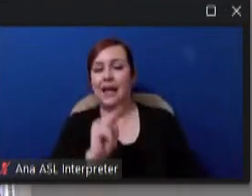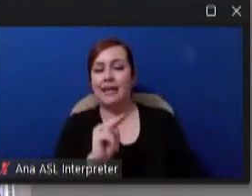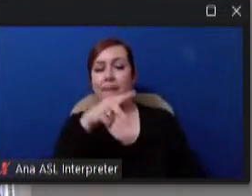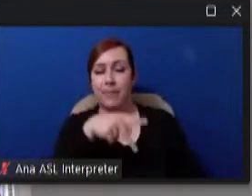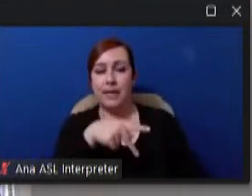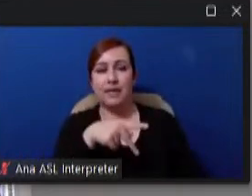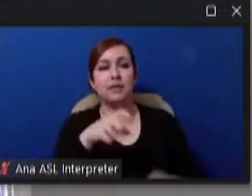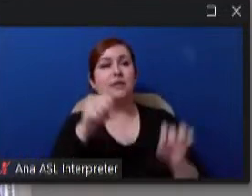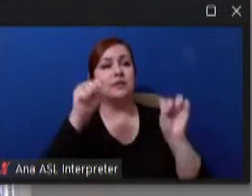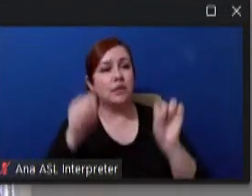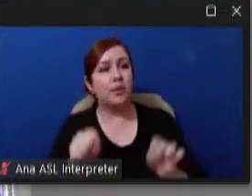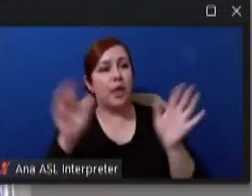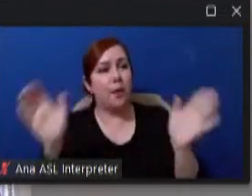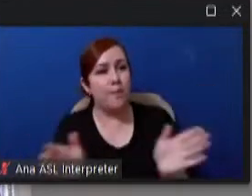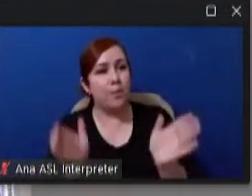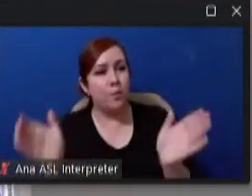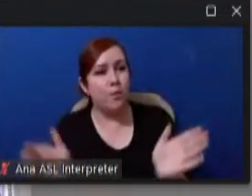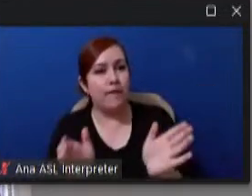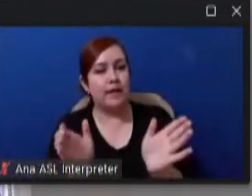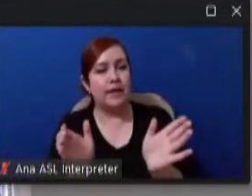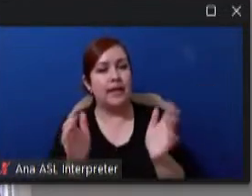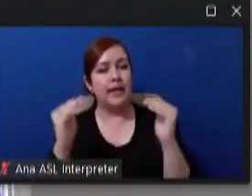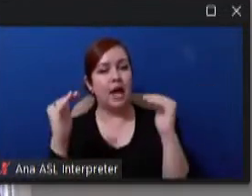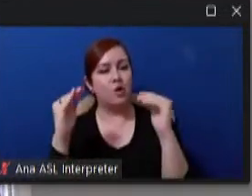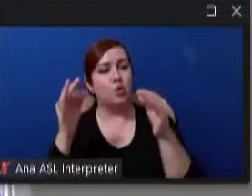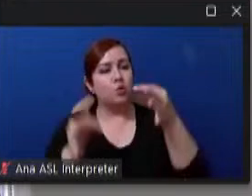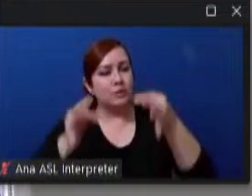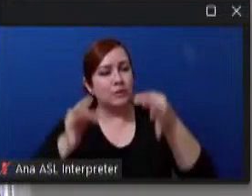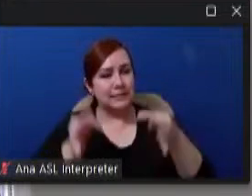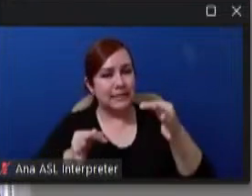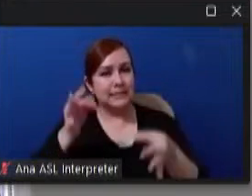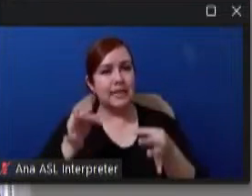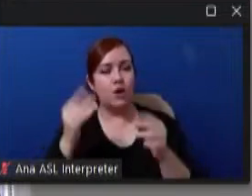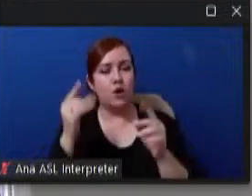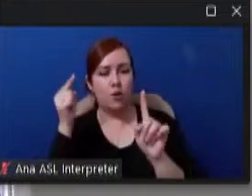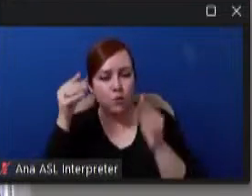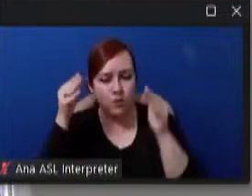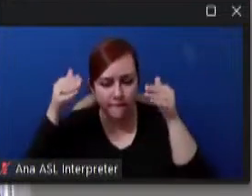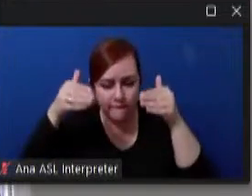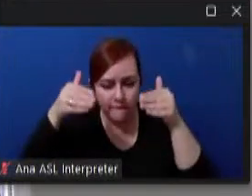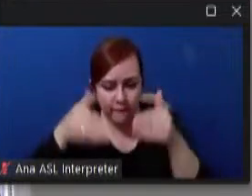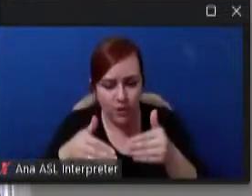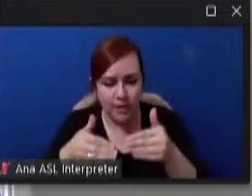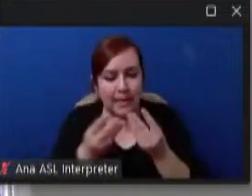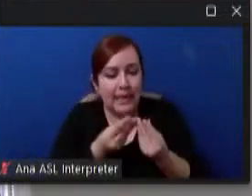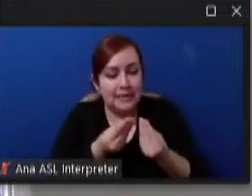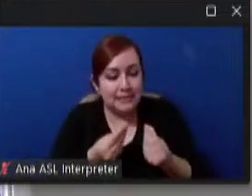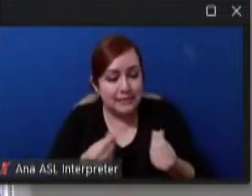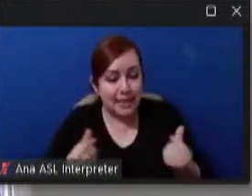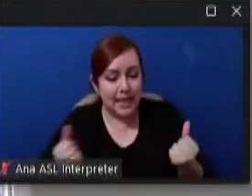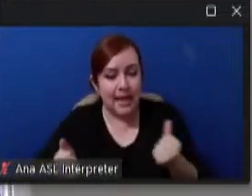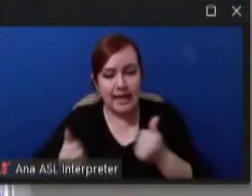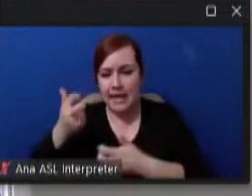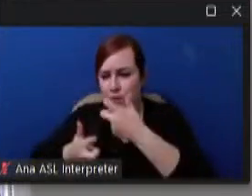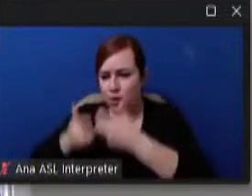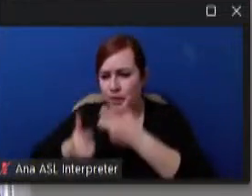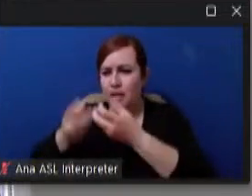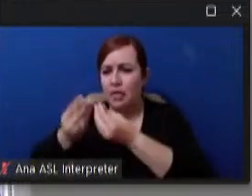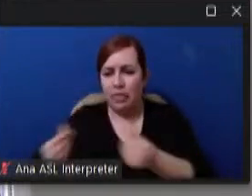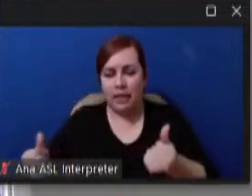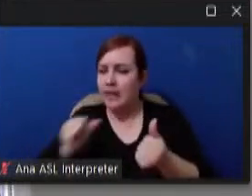system, there should be restorative justice using an approach that